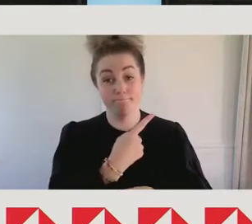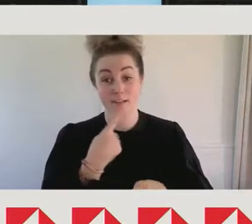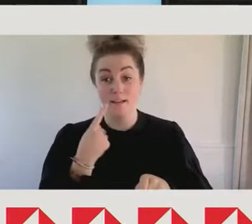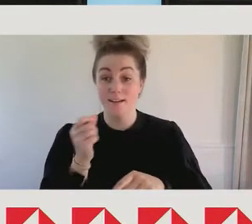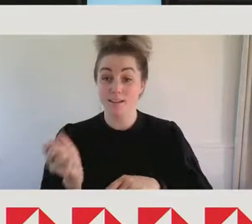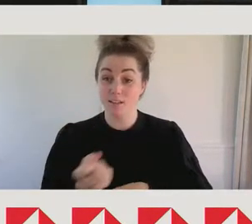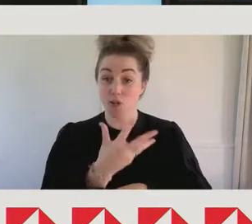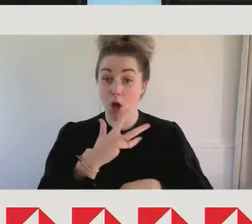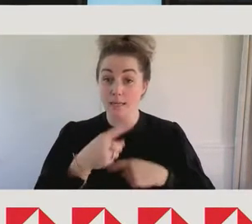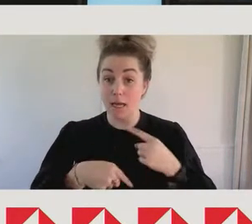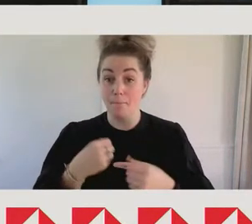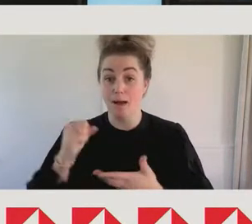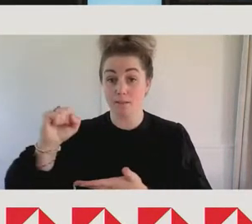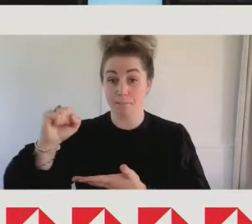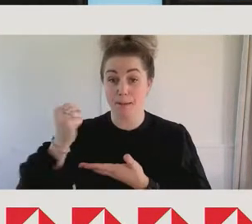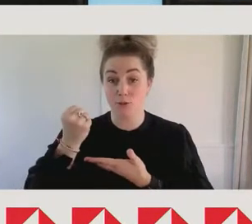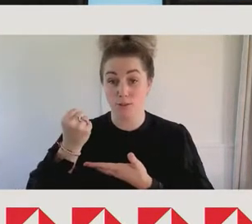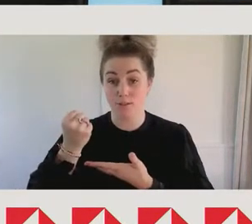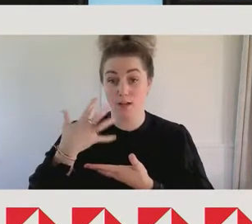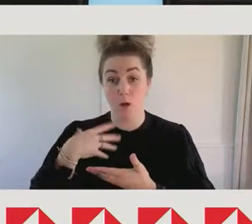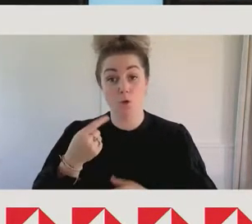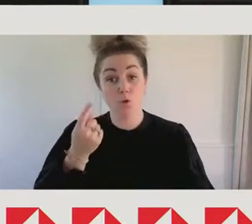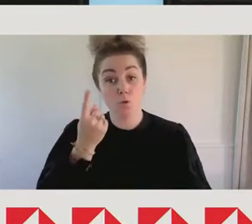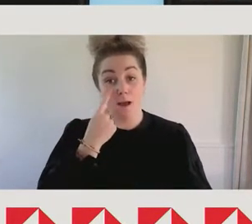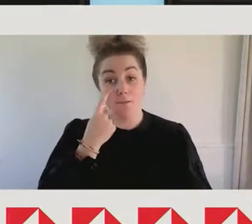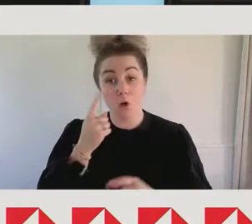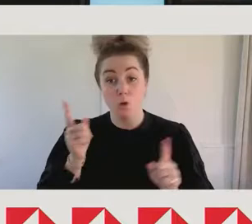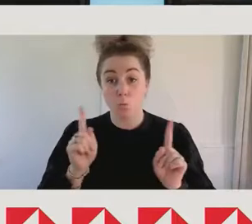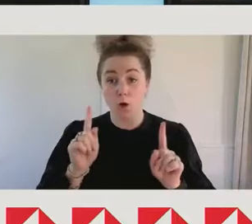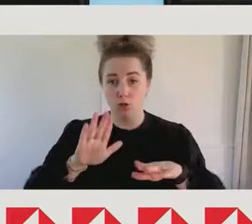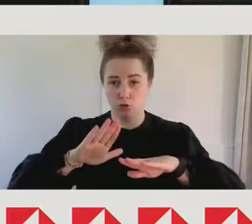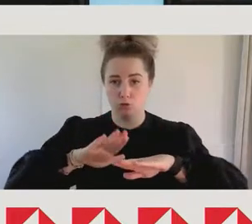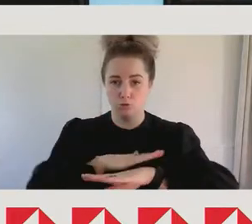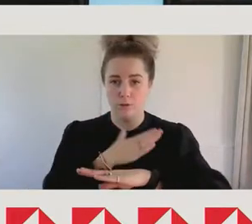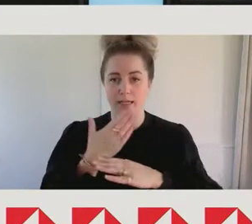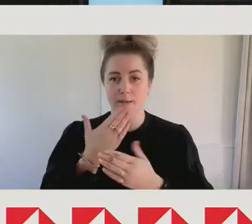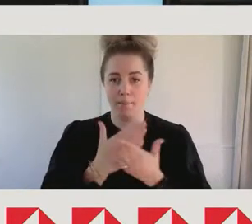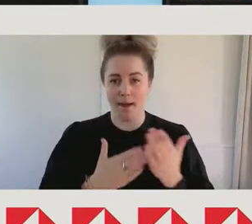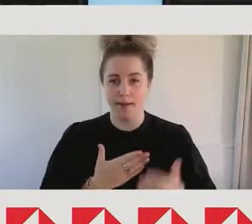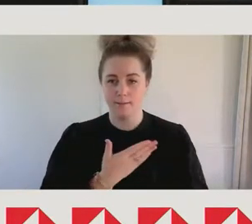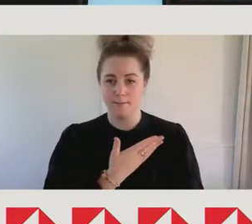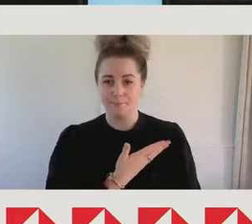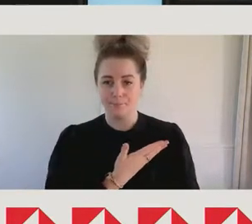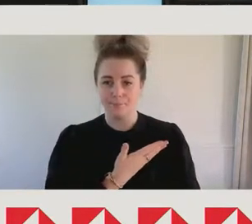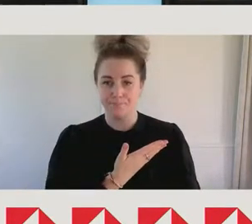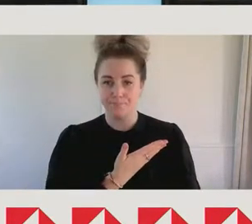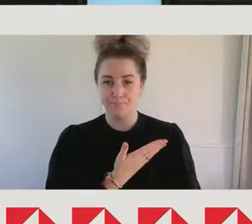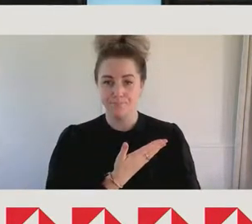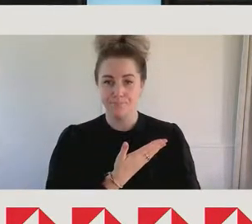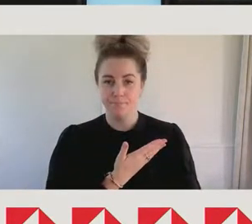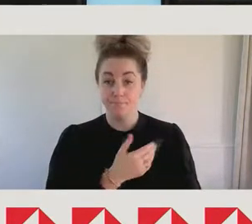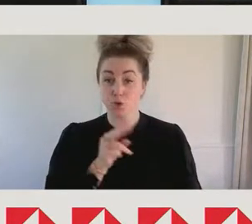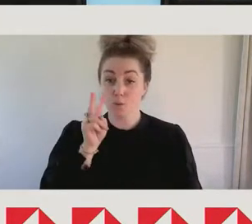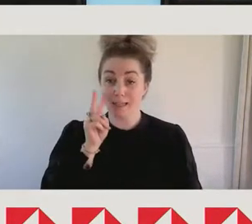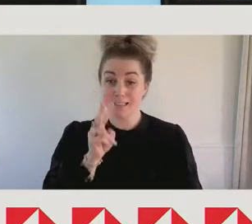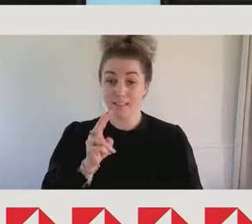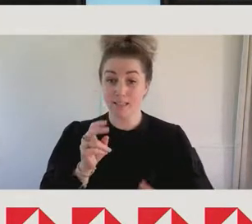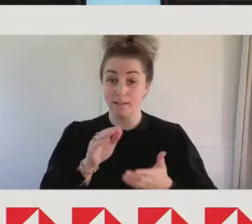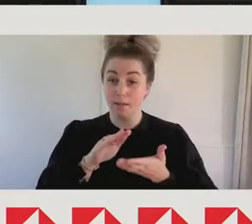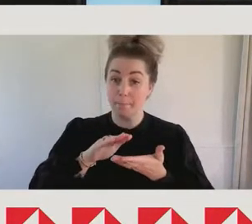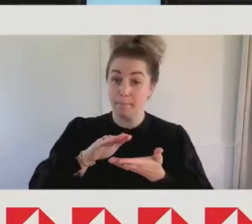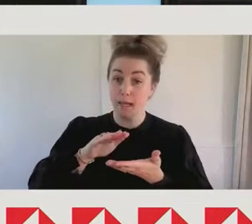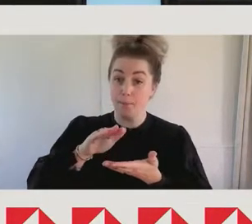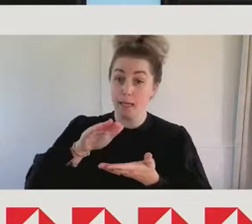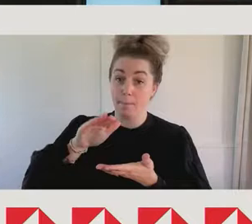of the budget what I want you guys to focus on is the green bits the green bits you can see that it's getting bigger over